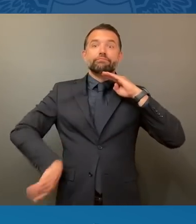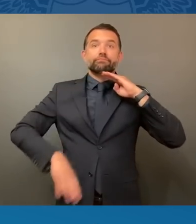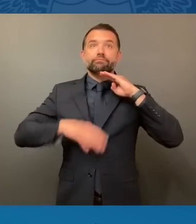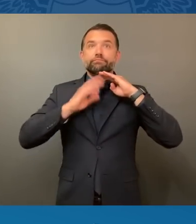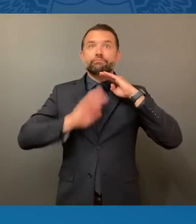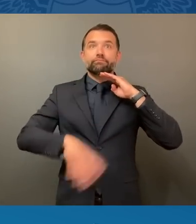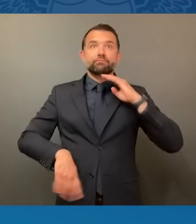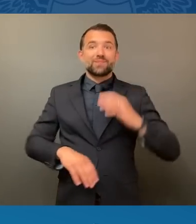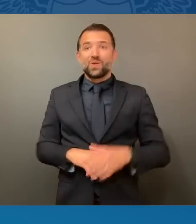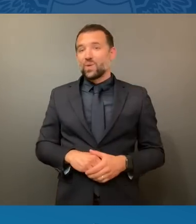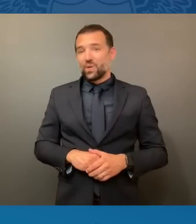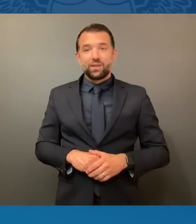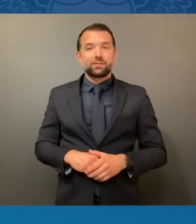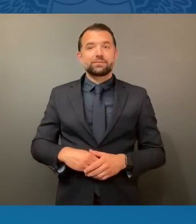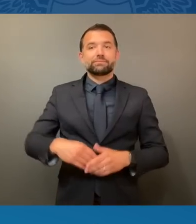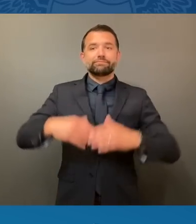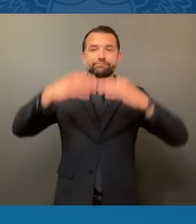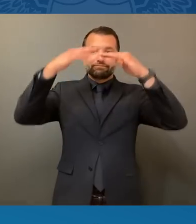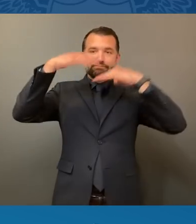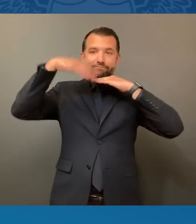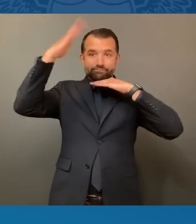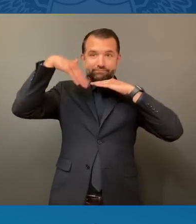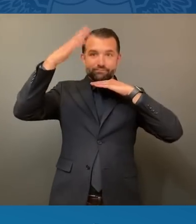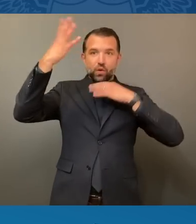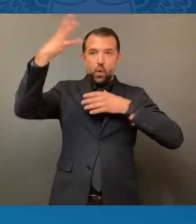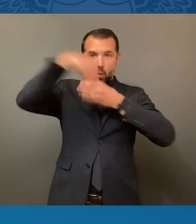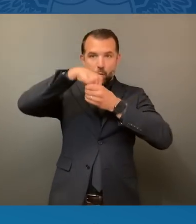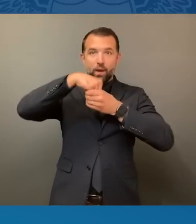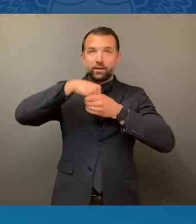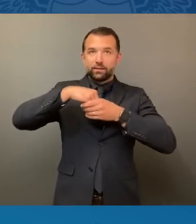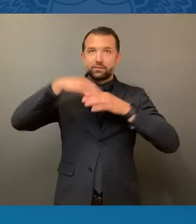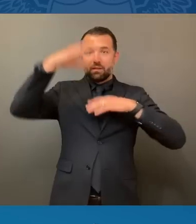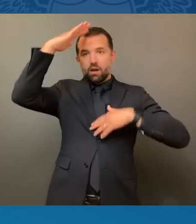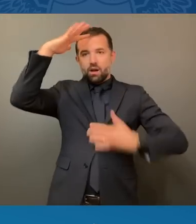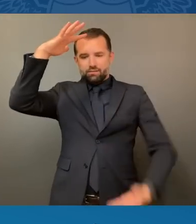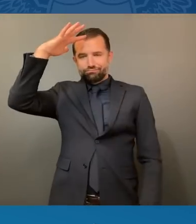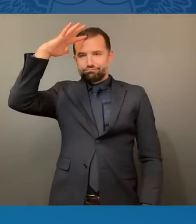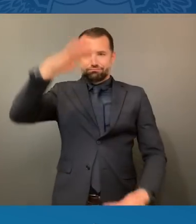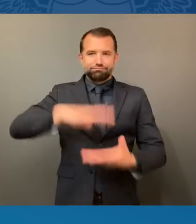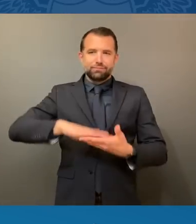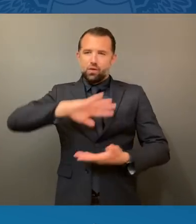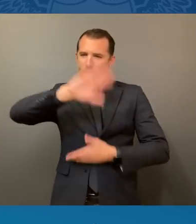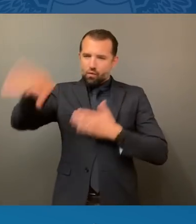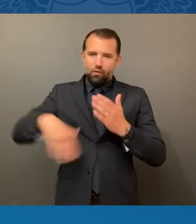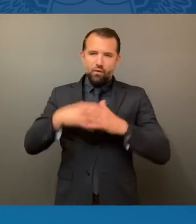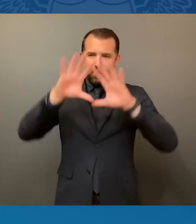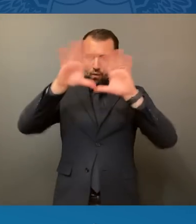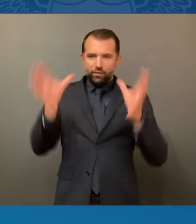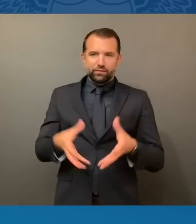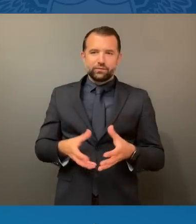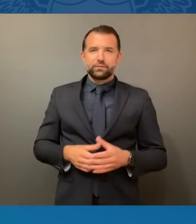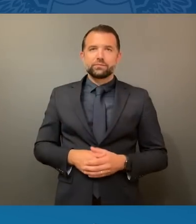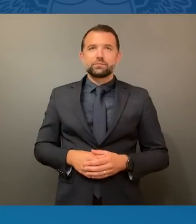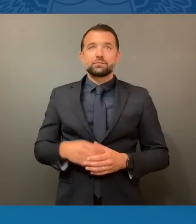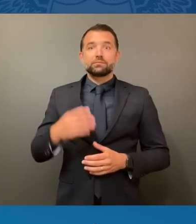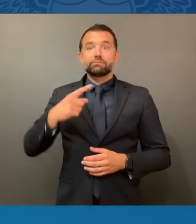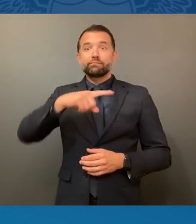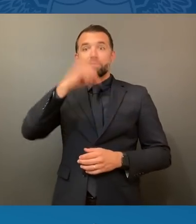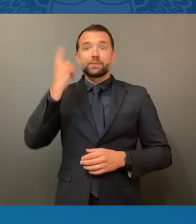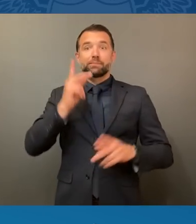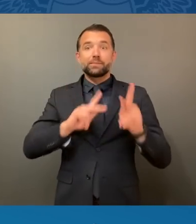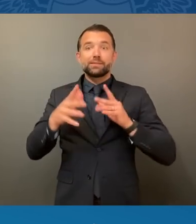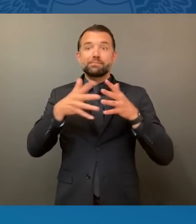health care from the neck up. But we, also, as Black people in America need to deal with the fact